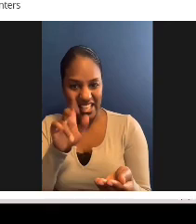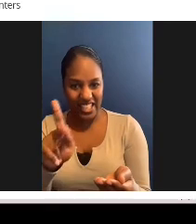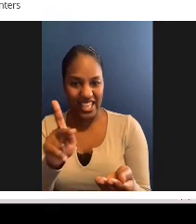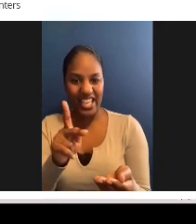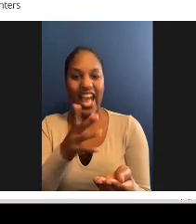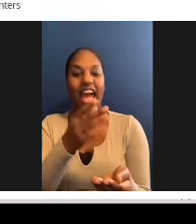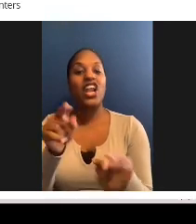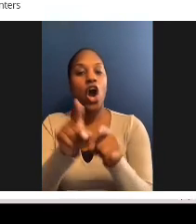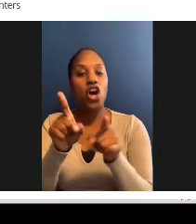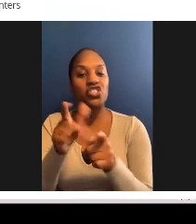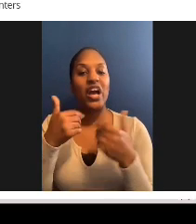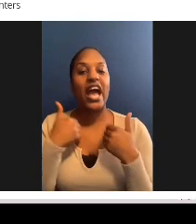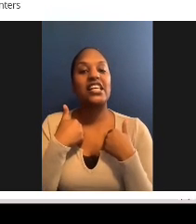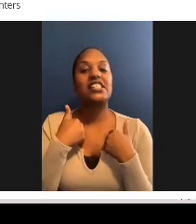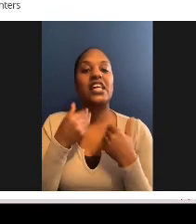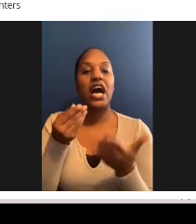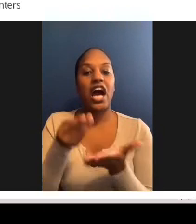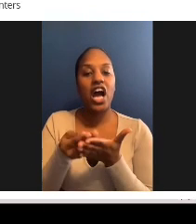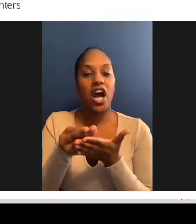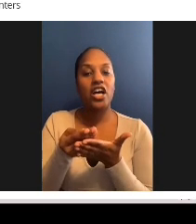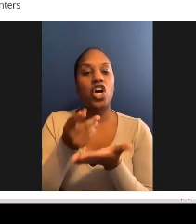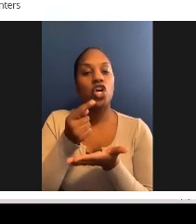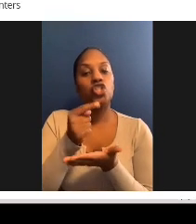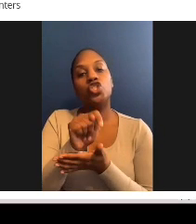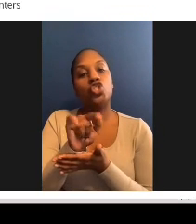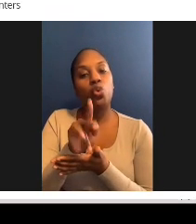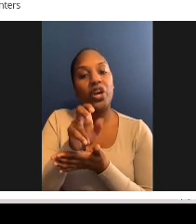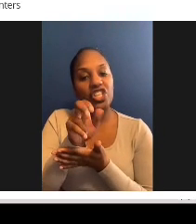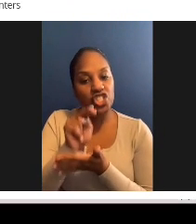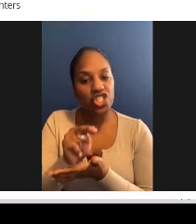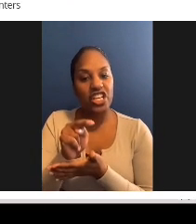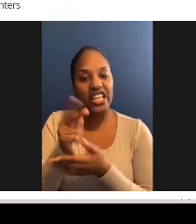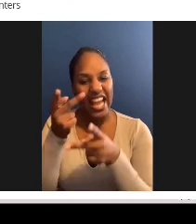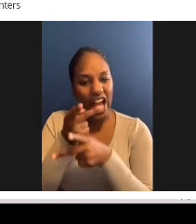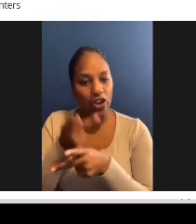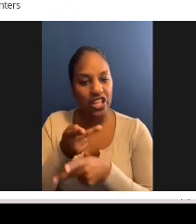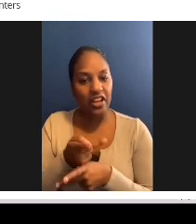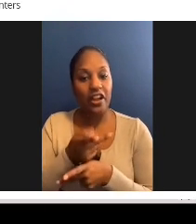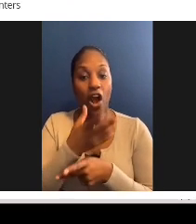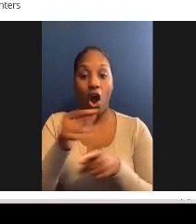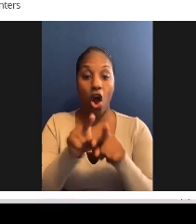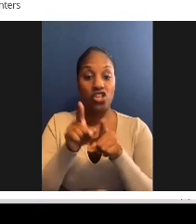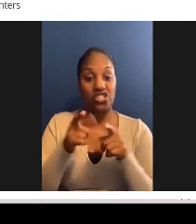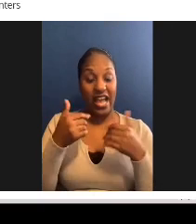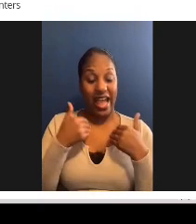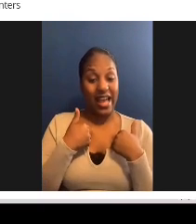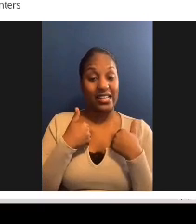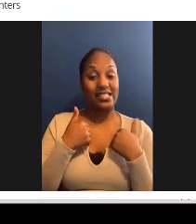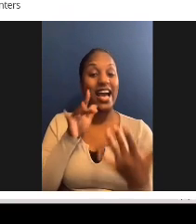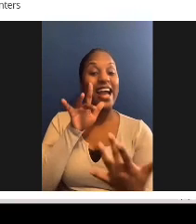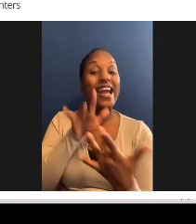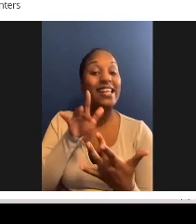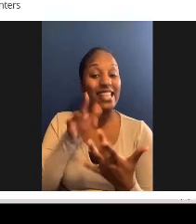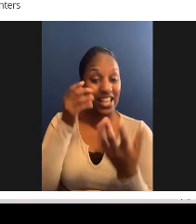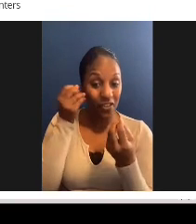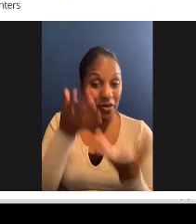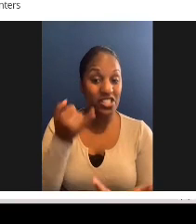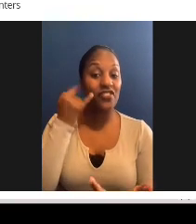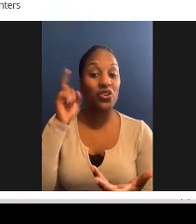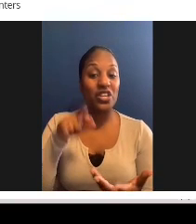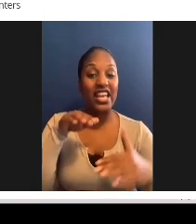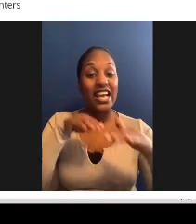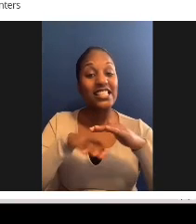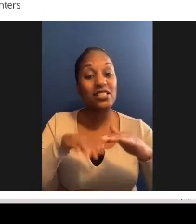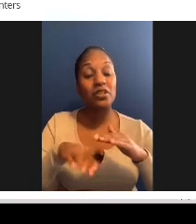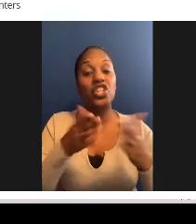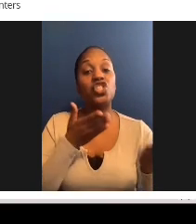calculator. And also there's information that they can contact somebody if they need accessibility